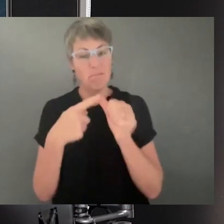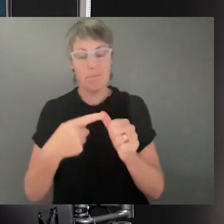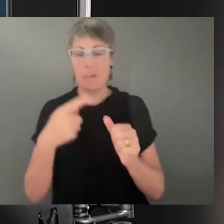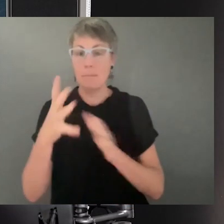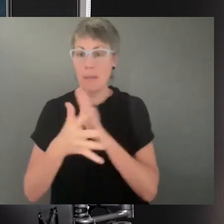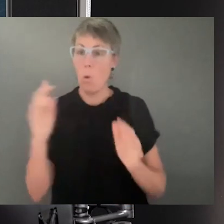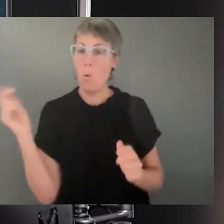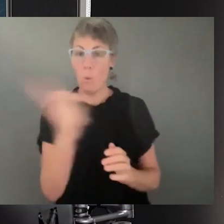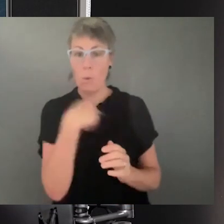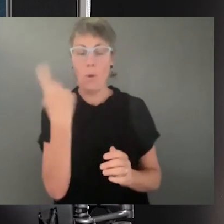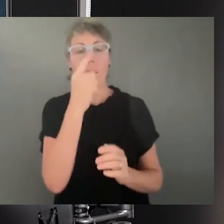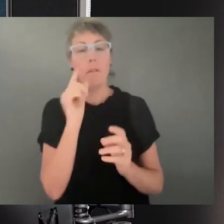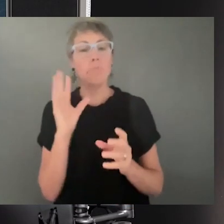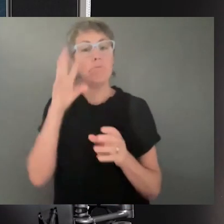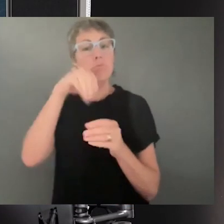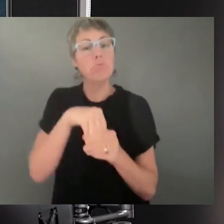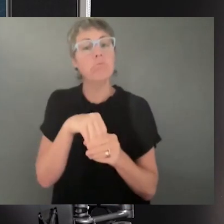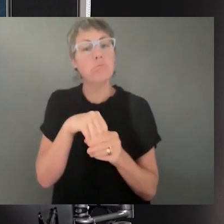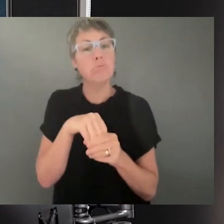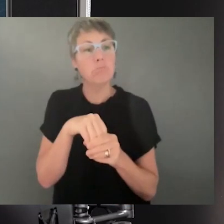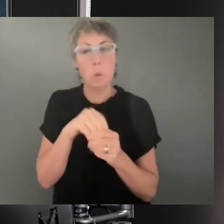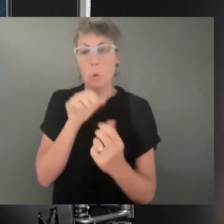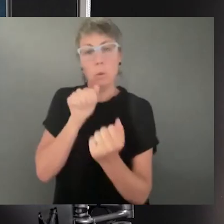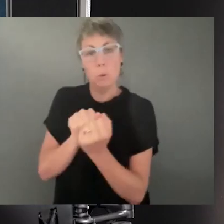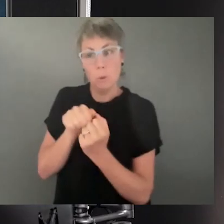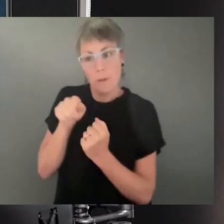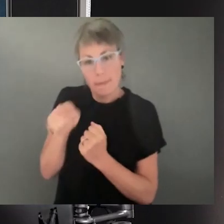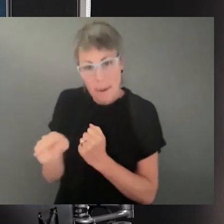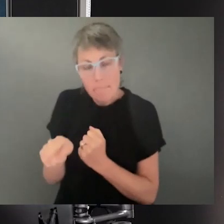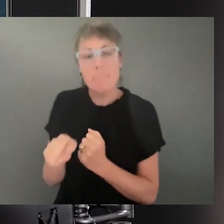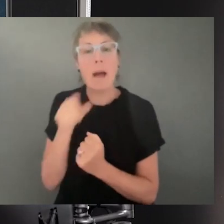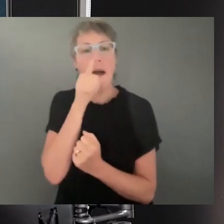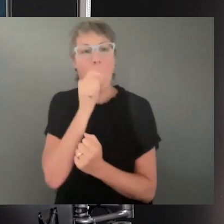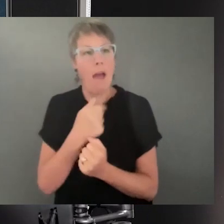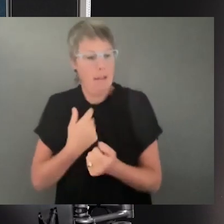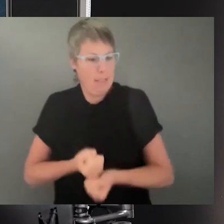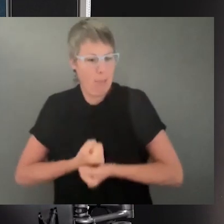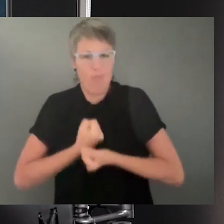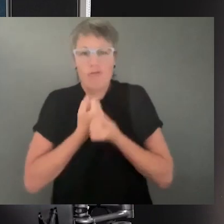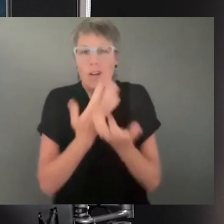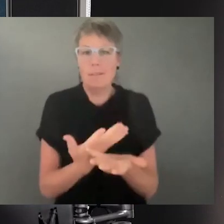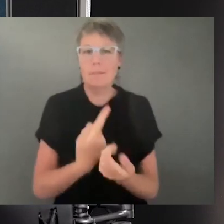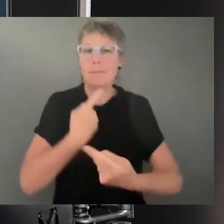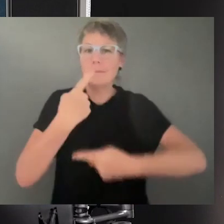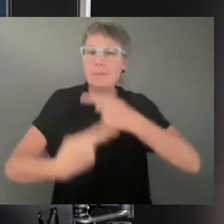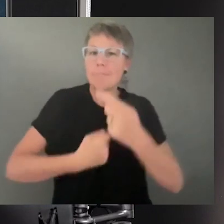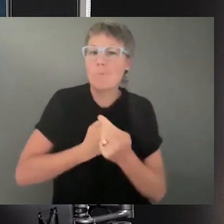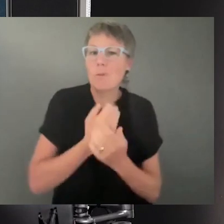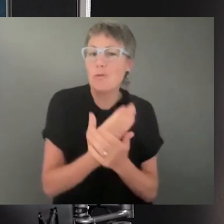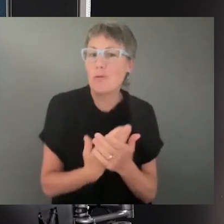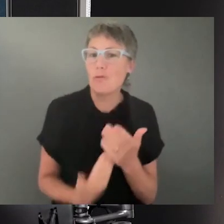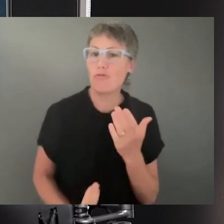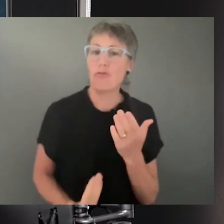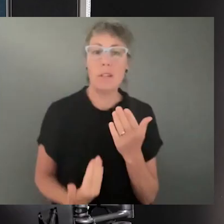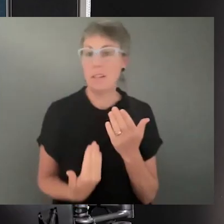express themselves and their own story in their own modality that's meaningful to them. So share with me